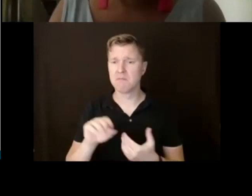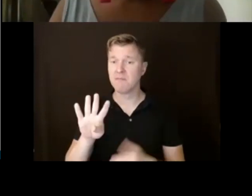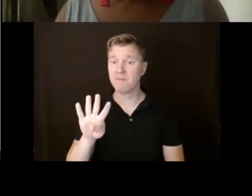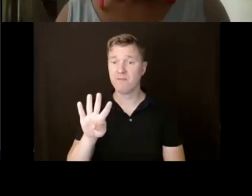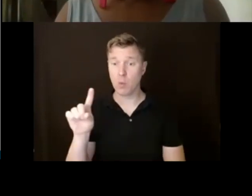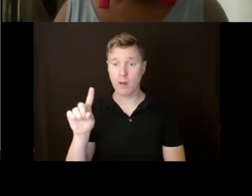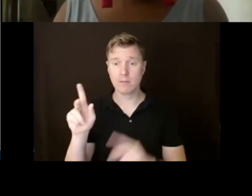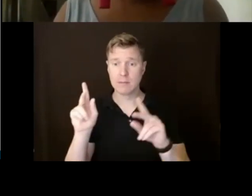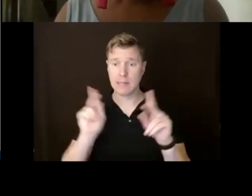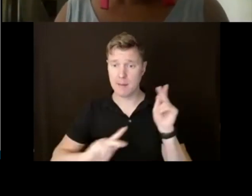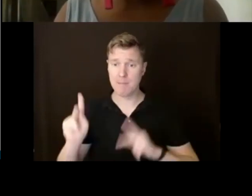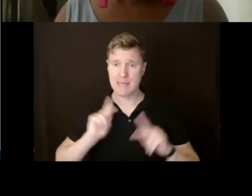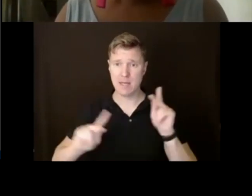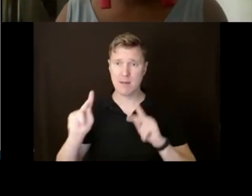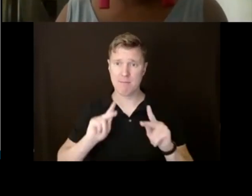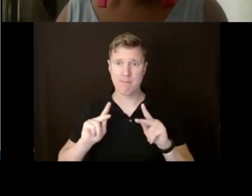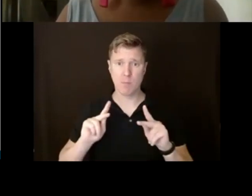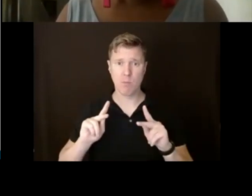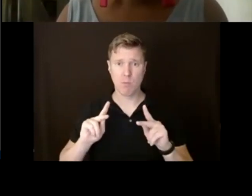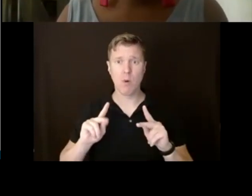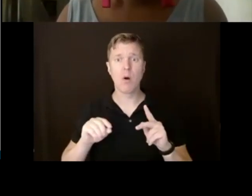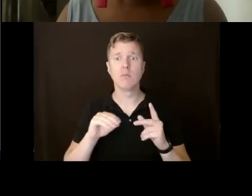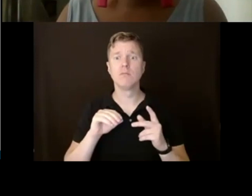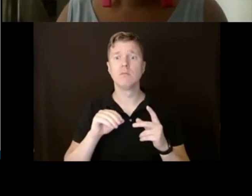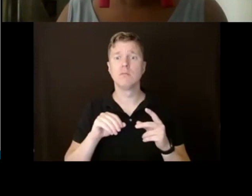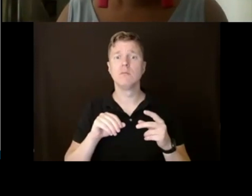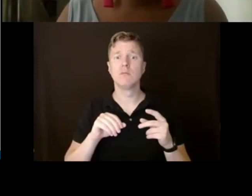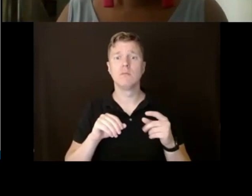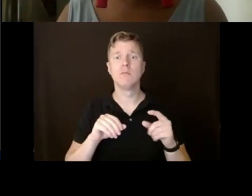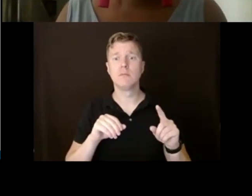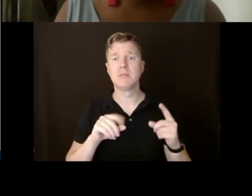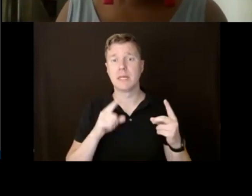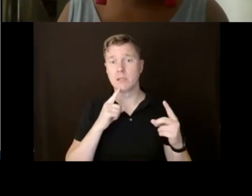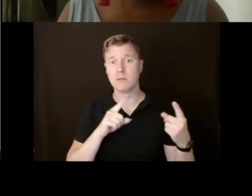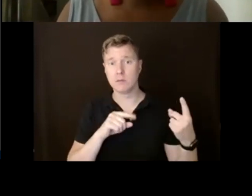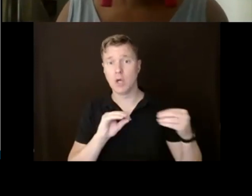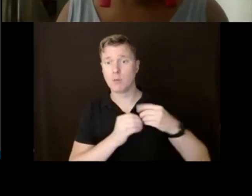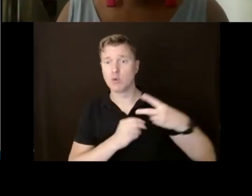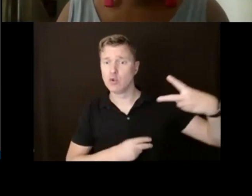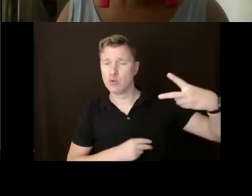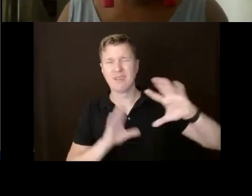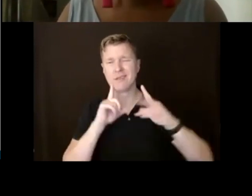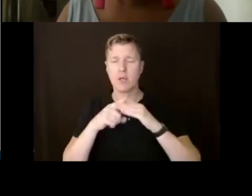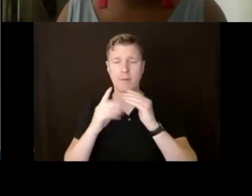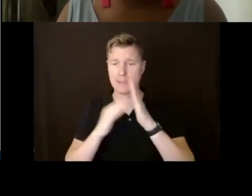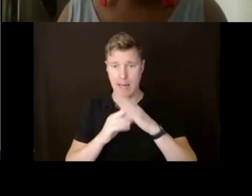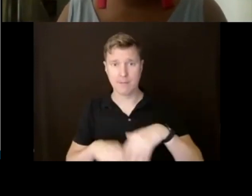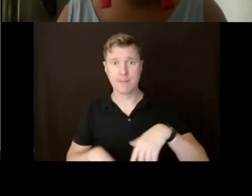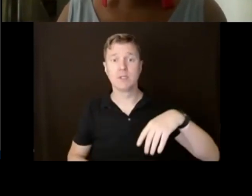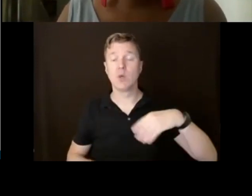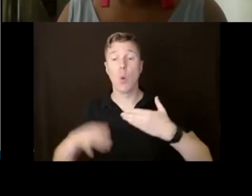people went with 2 as important. All right, so we'll start from the top. Least important